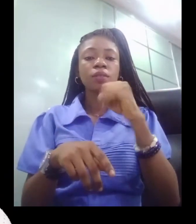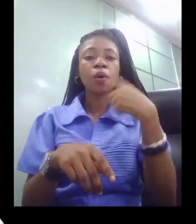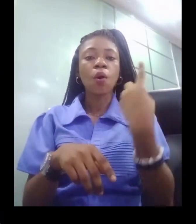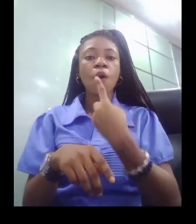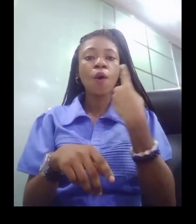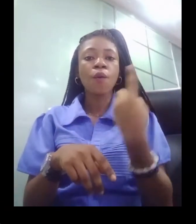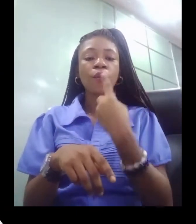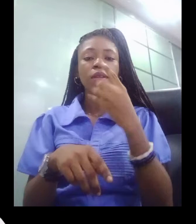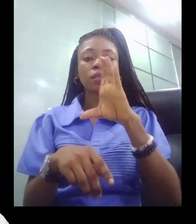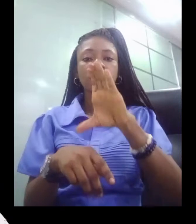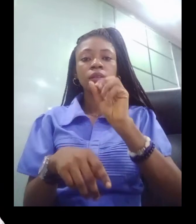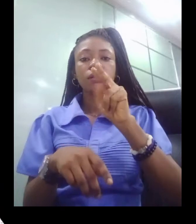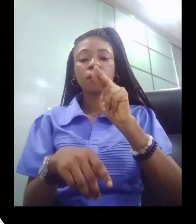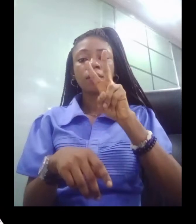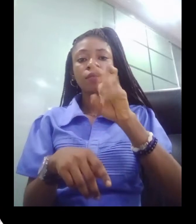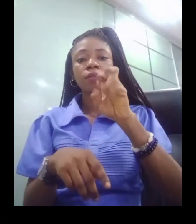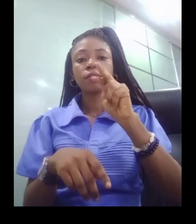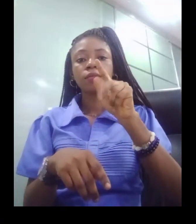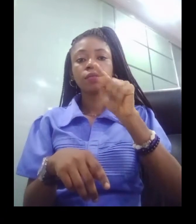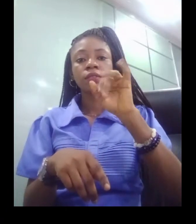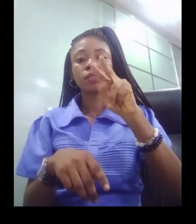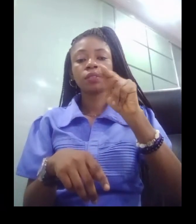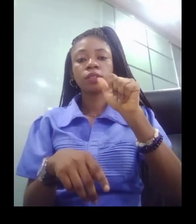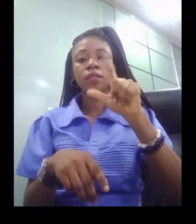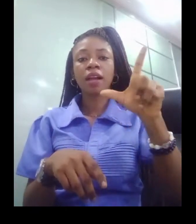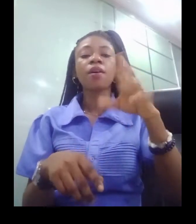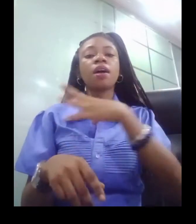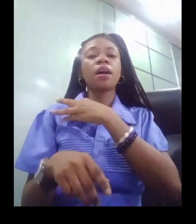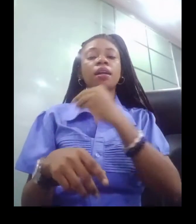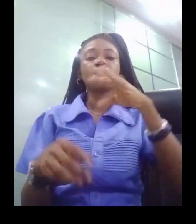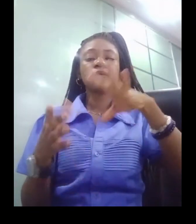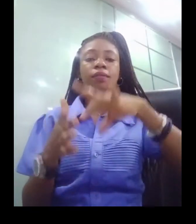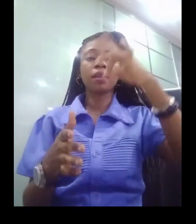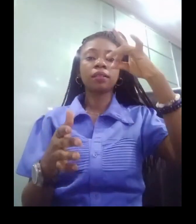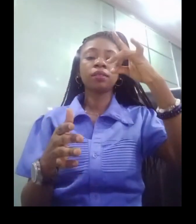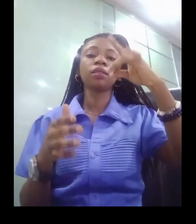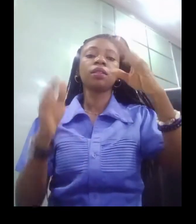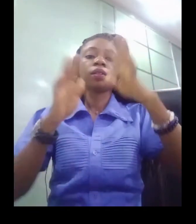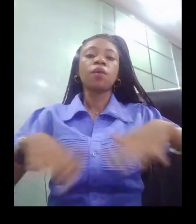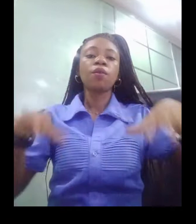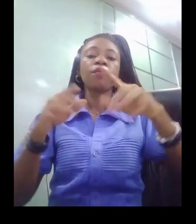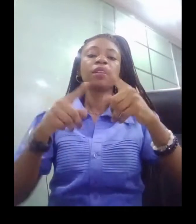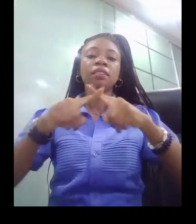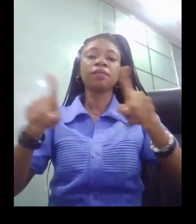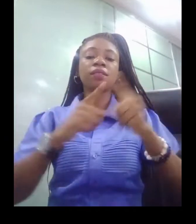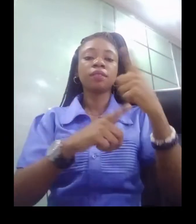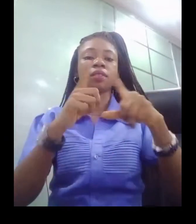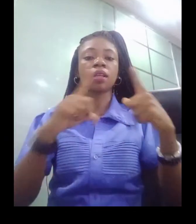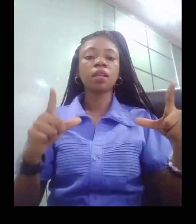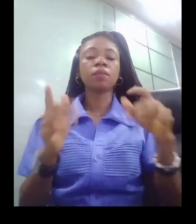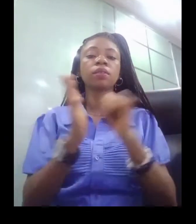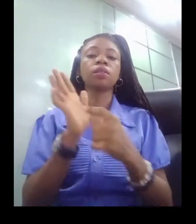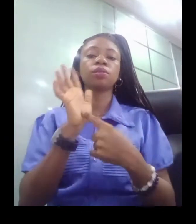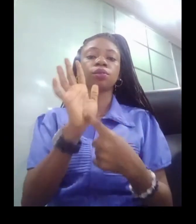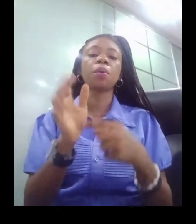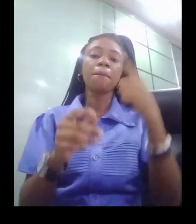often conventional and found across several sign languages. And this is suggested to have